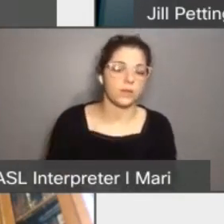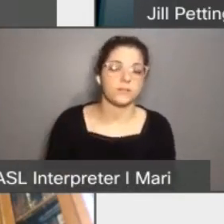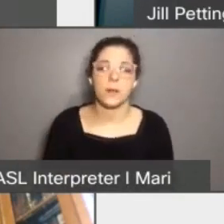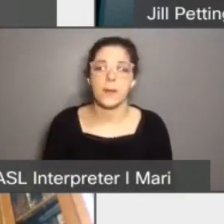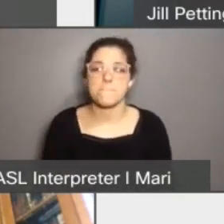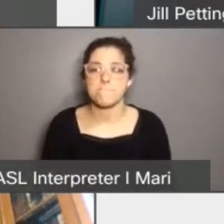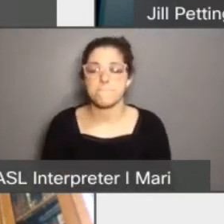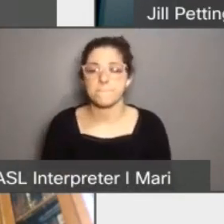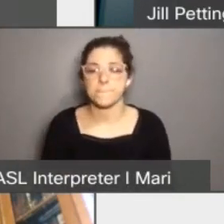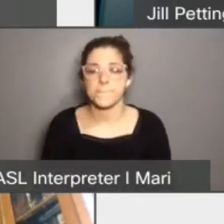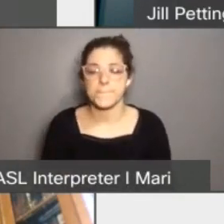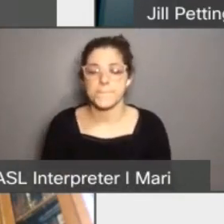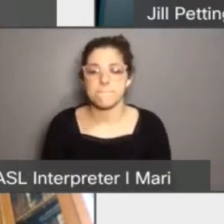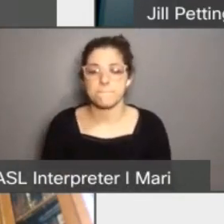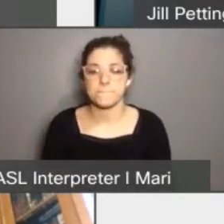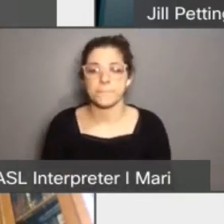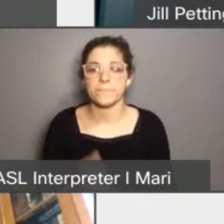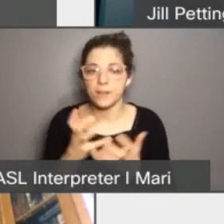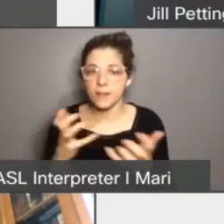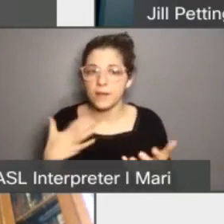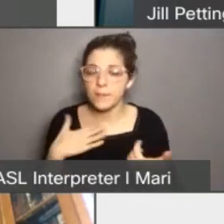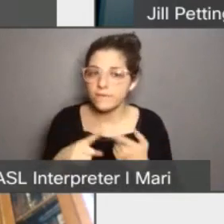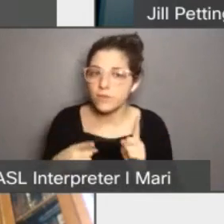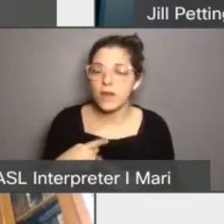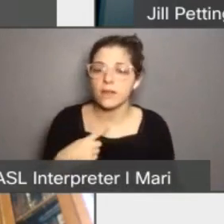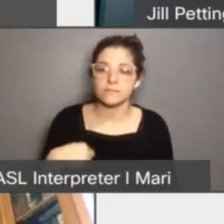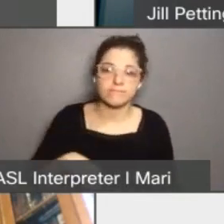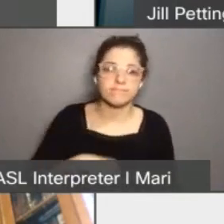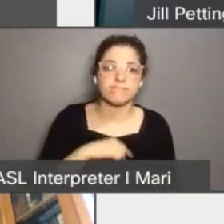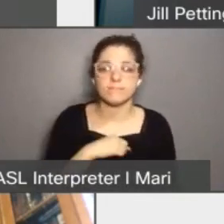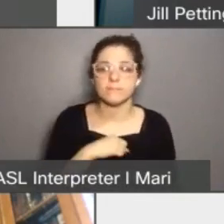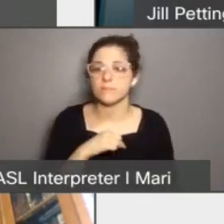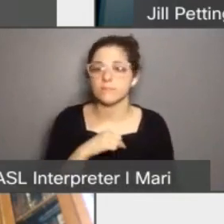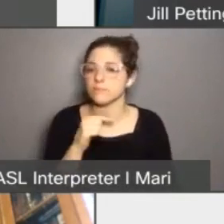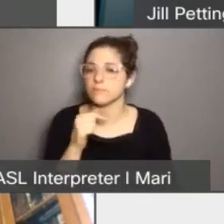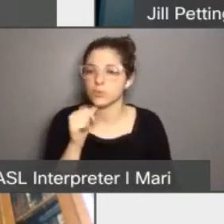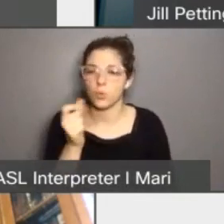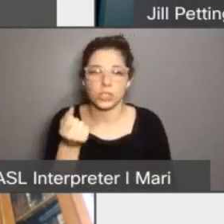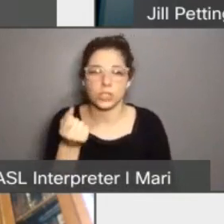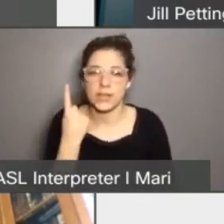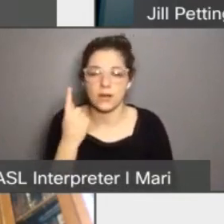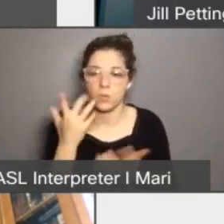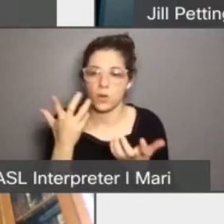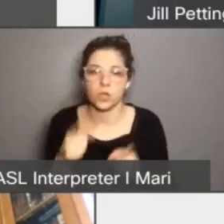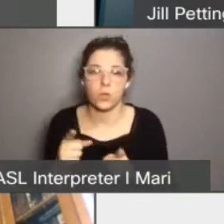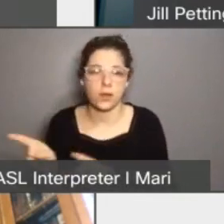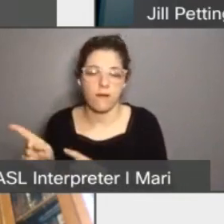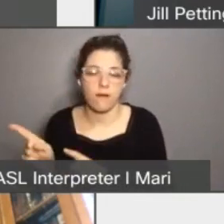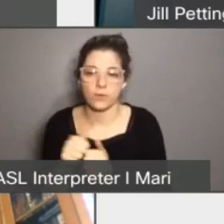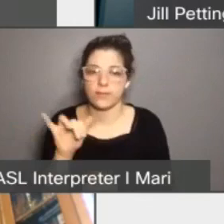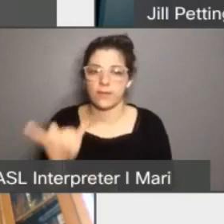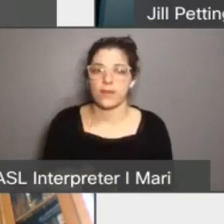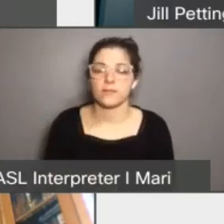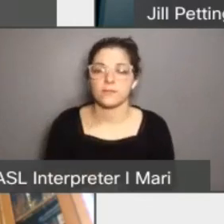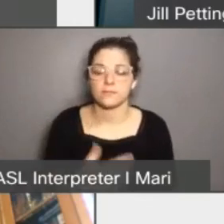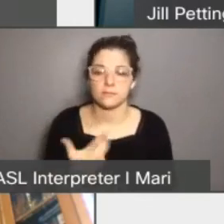And and a lot of my friends and I just don't quite understand what's going on with that. I